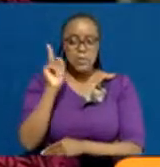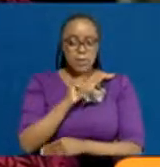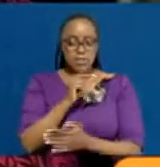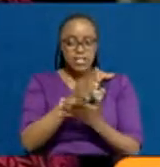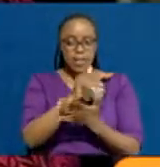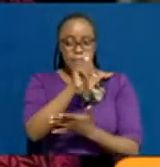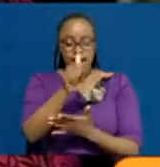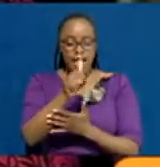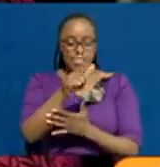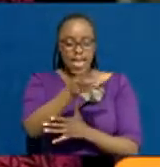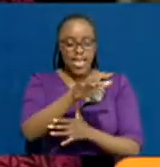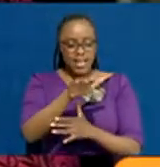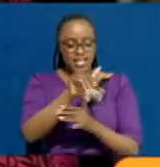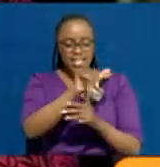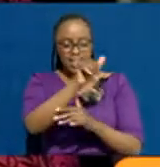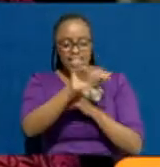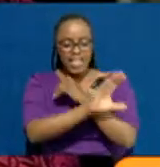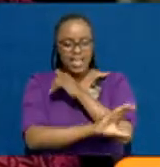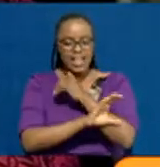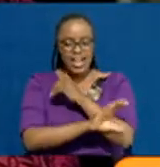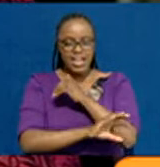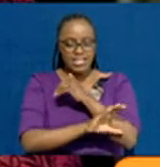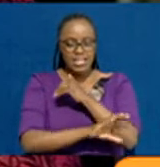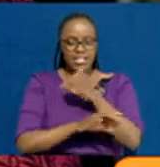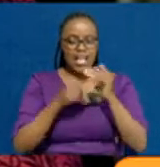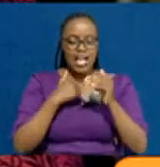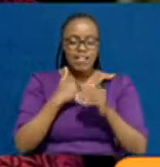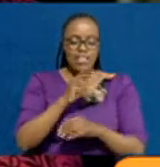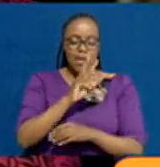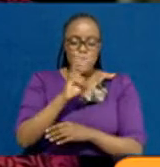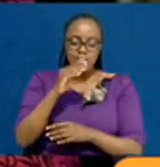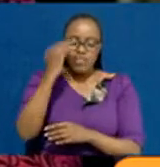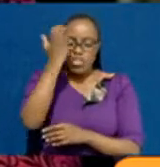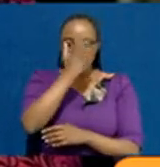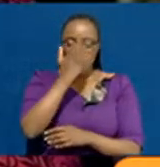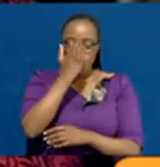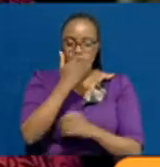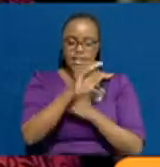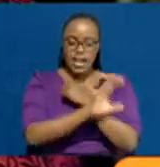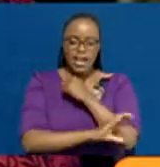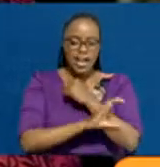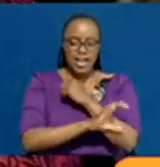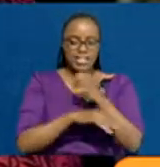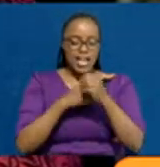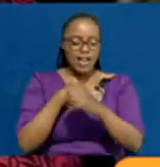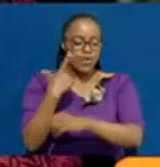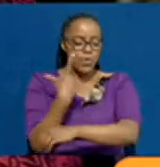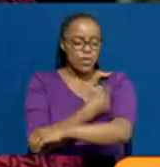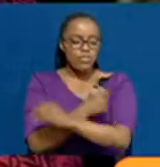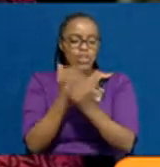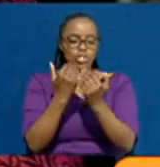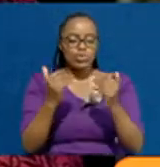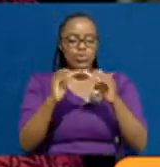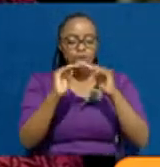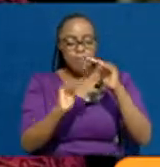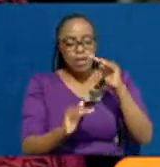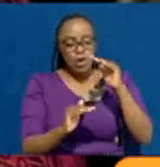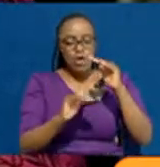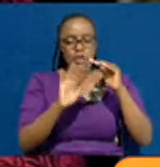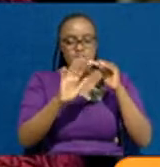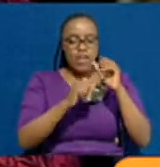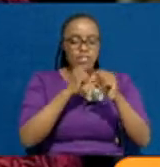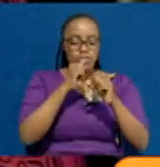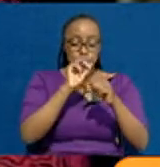other jurisdictions and other countries, particularly Western countries, European countries, are vaccinating even children below 12 years.